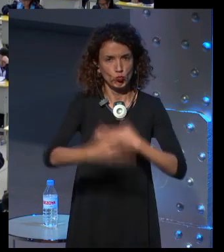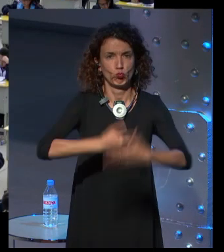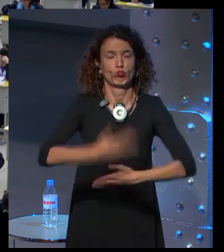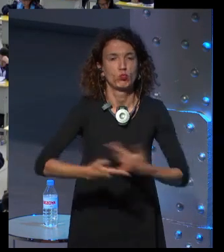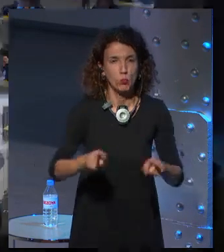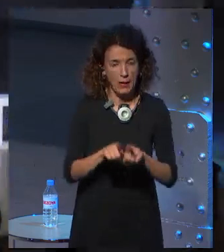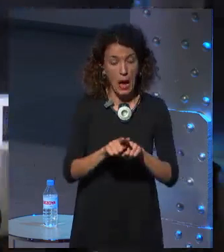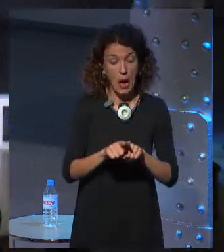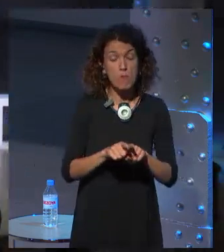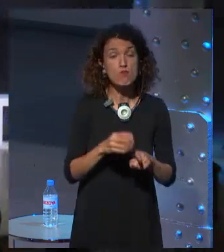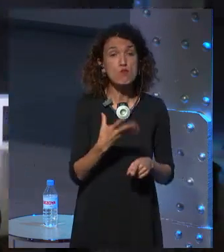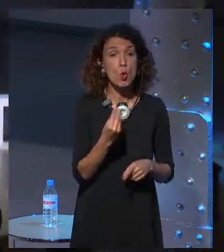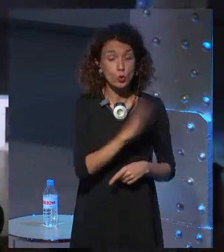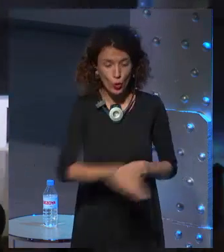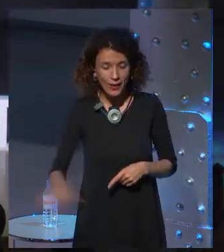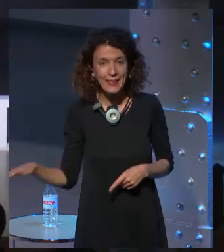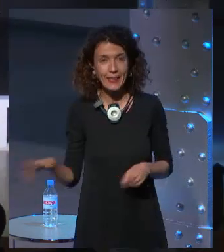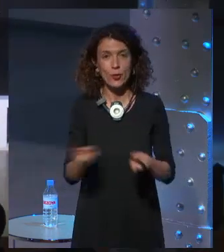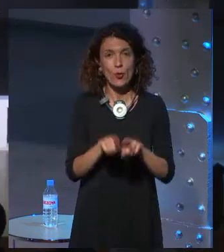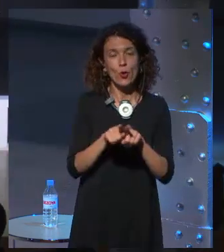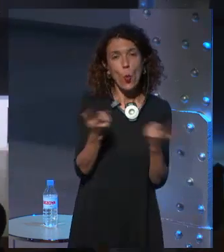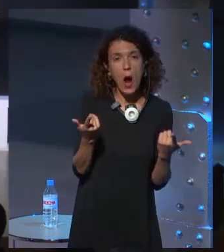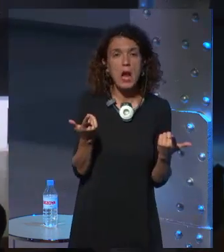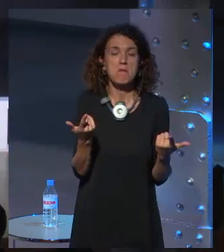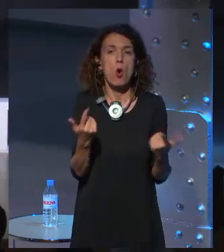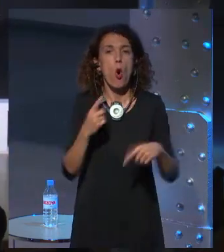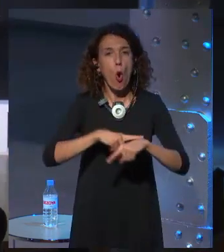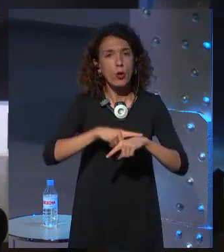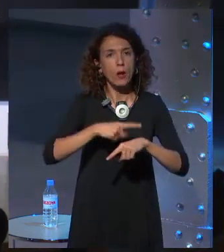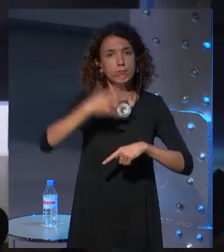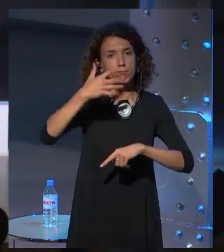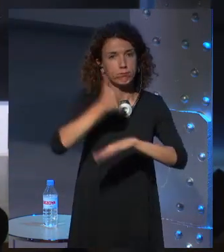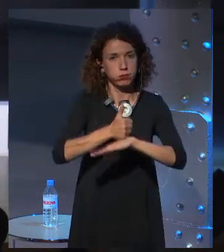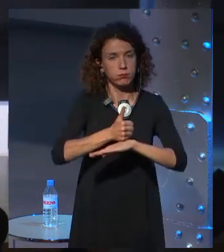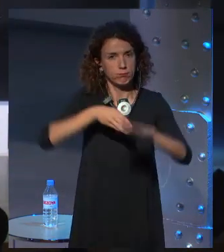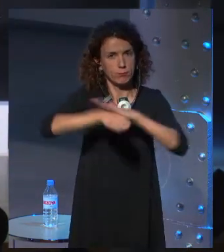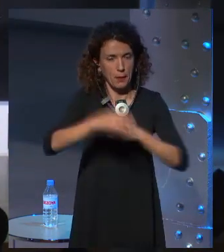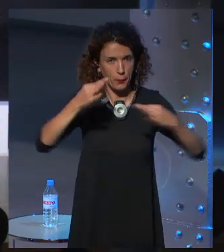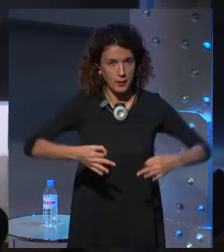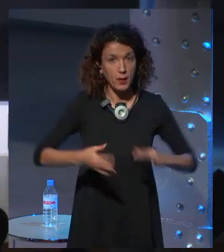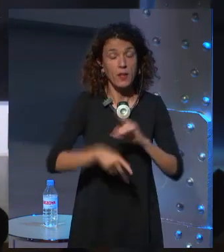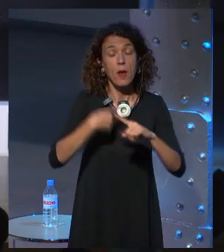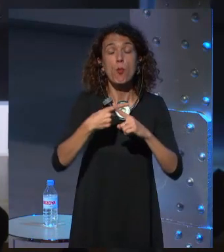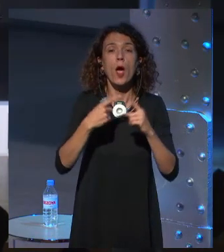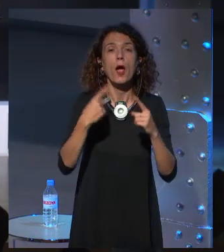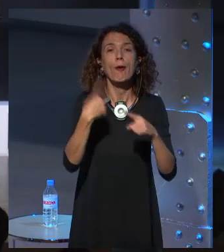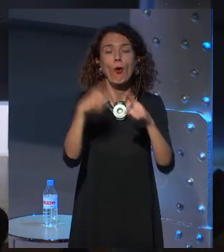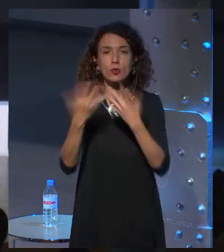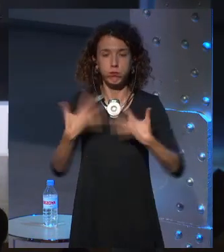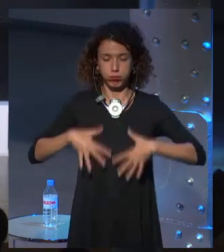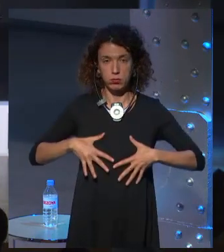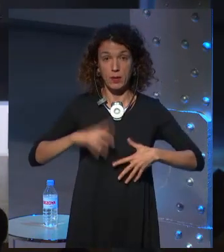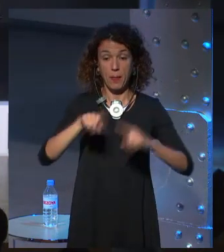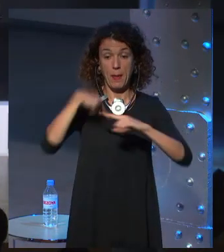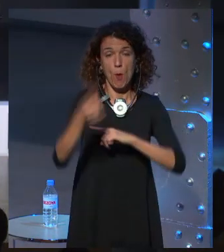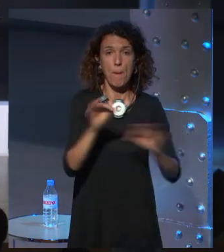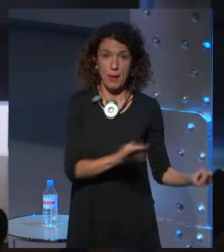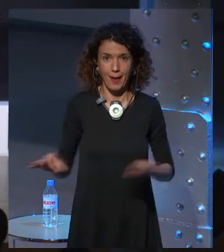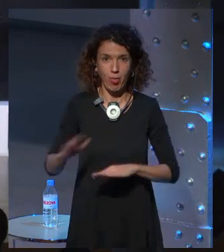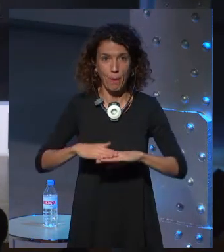particular time, make sure they're learning a core set of things, and then get them out the door and get them ready for the world of work in a mass